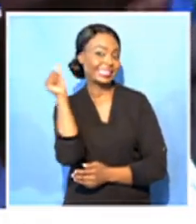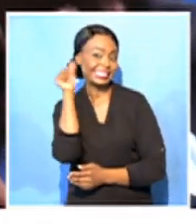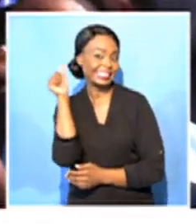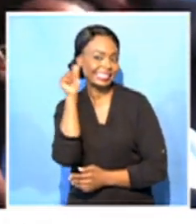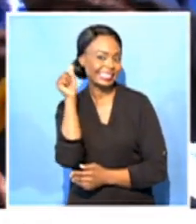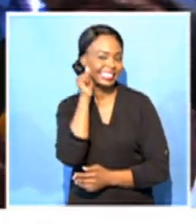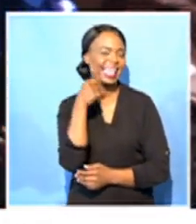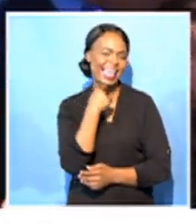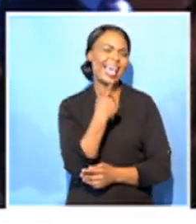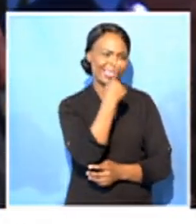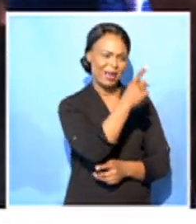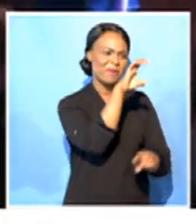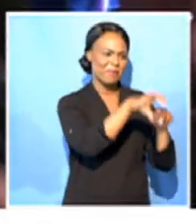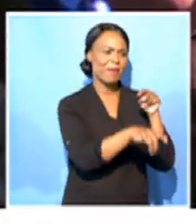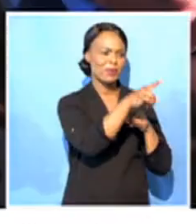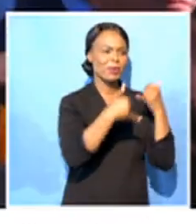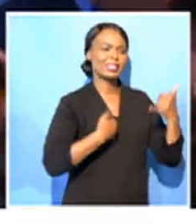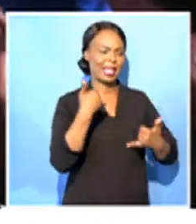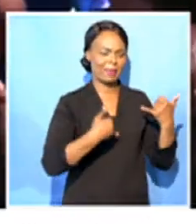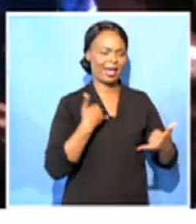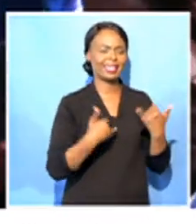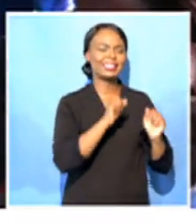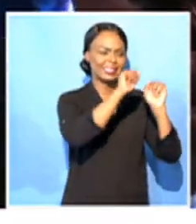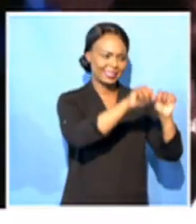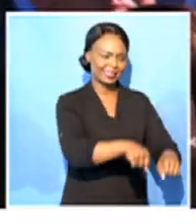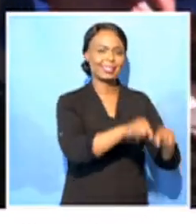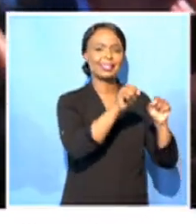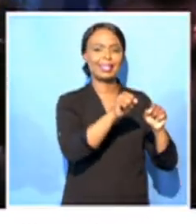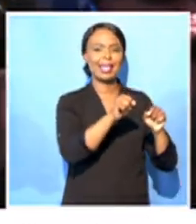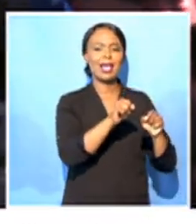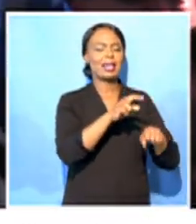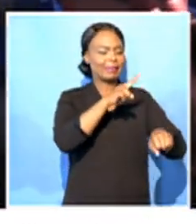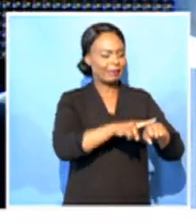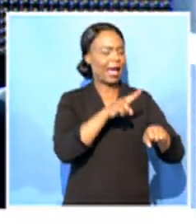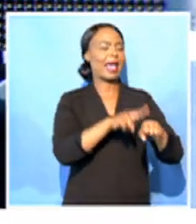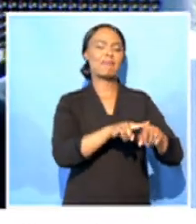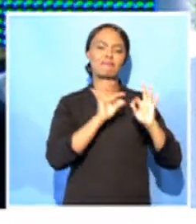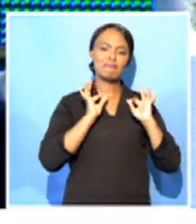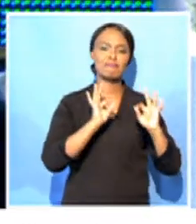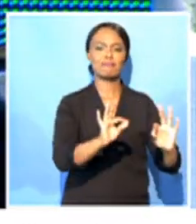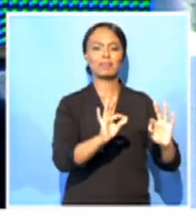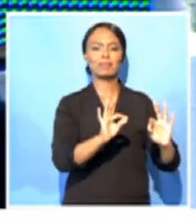yes, I can tell, we're celebrating, we're having a good time.